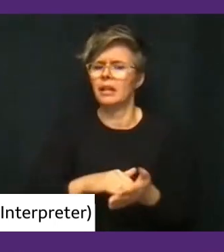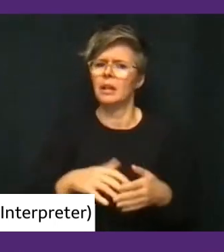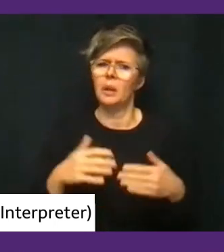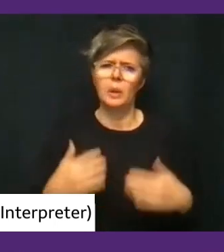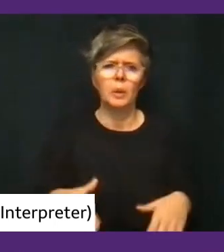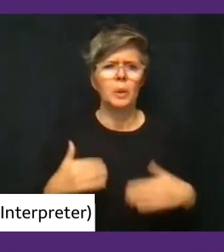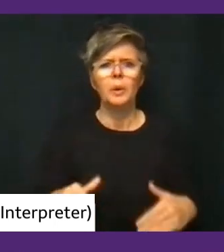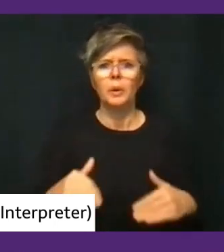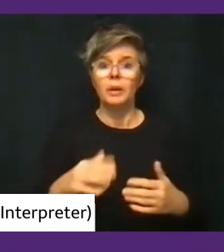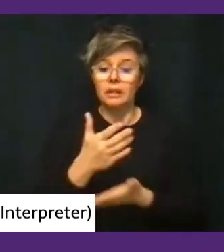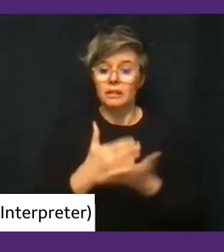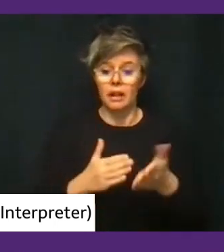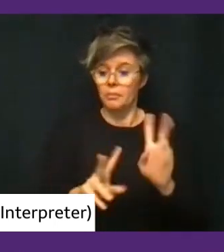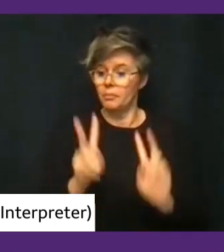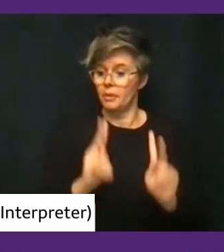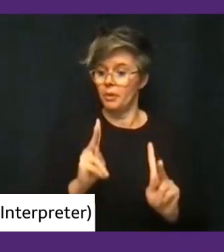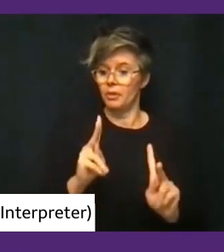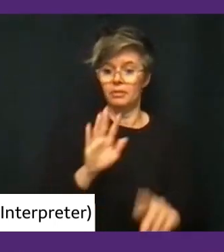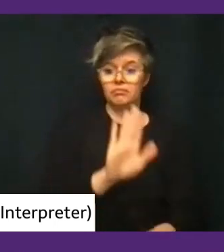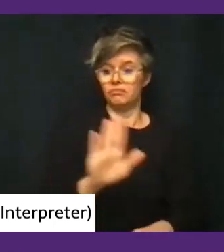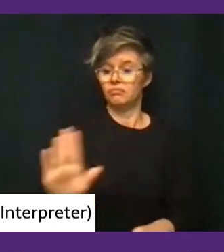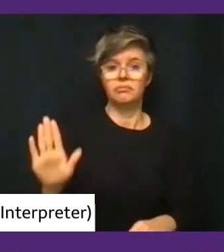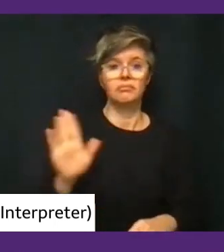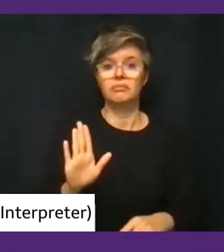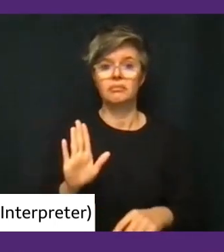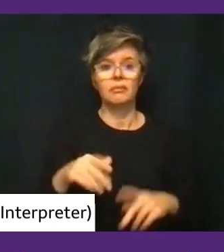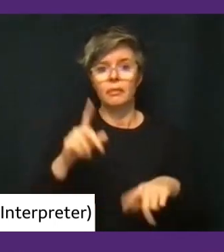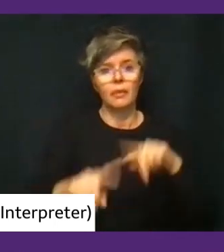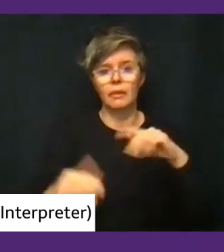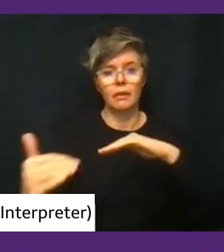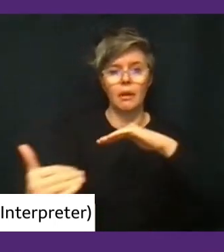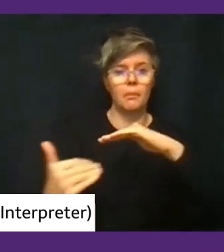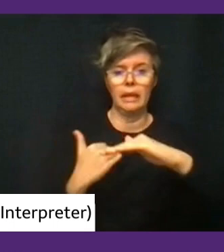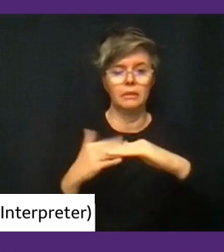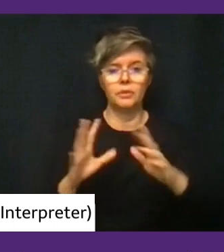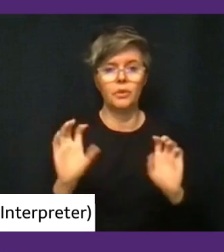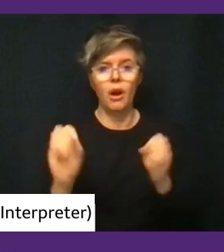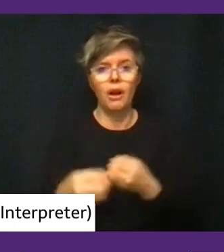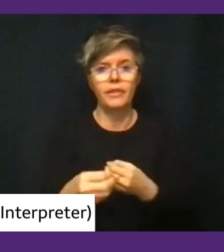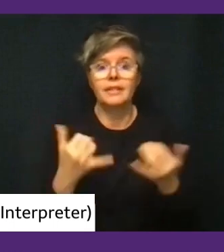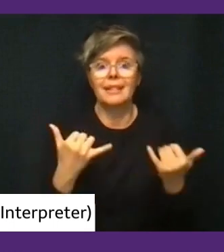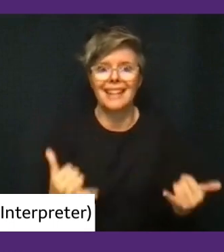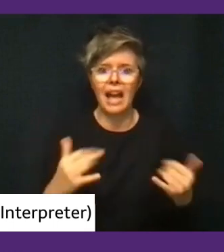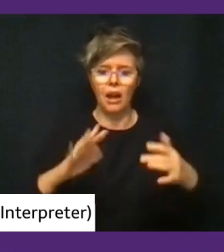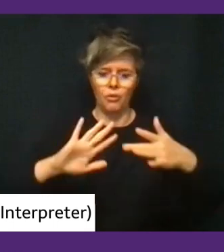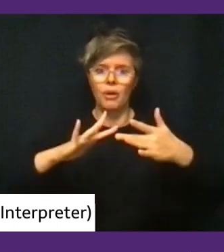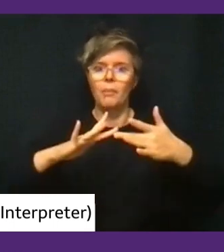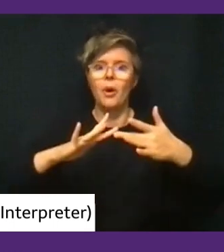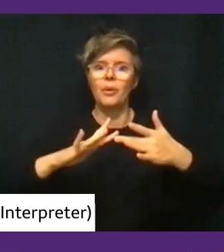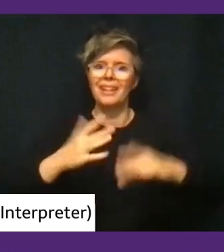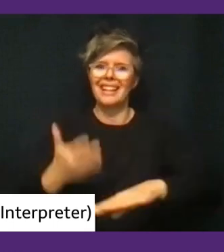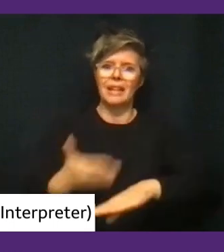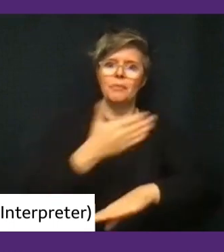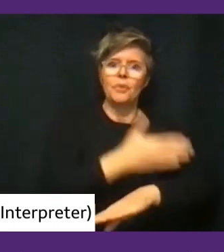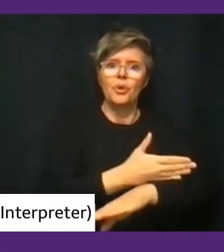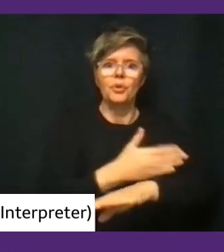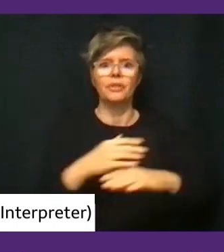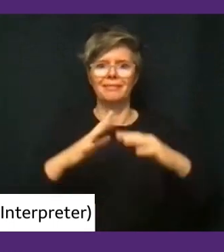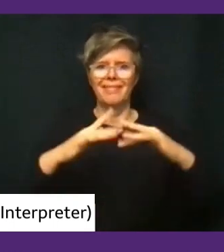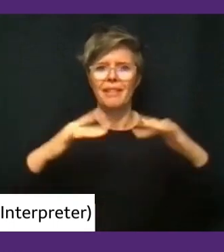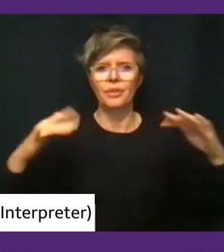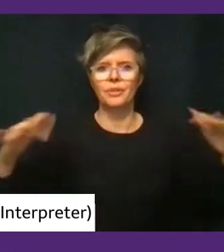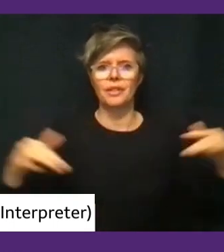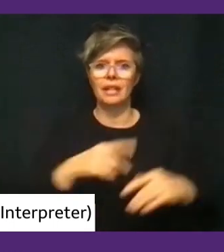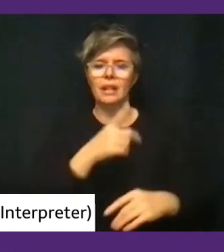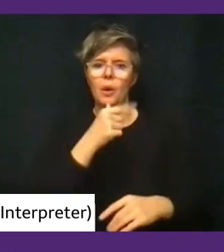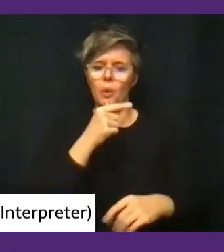have been, coming into our offices really improves the makeup of our companies and the work we can